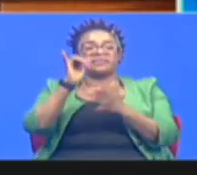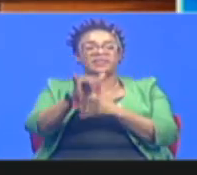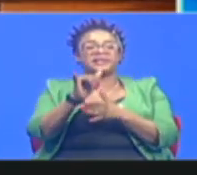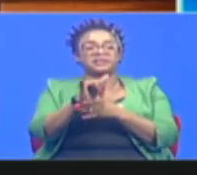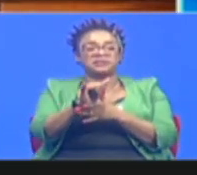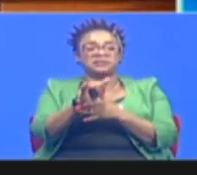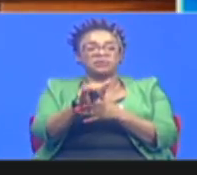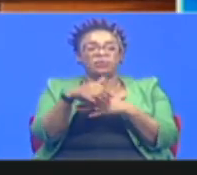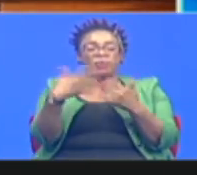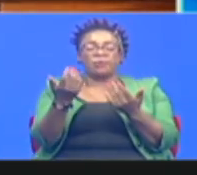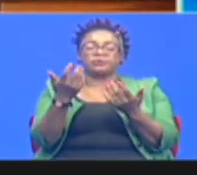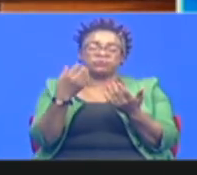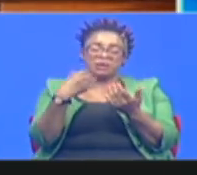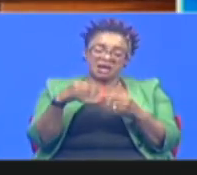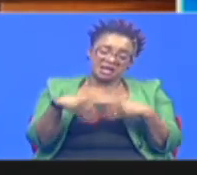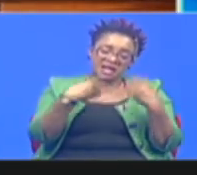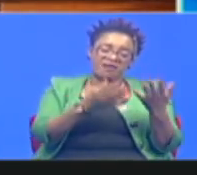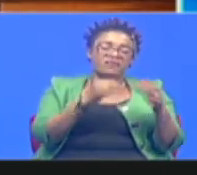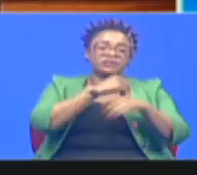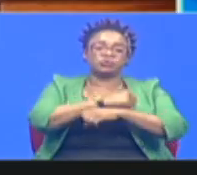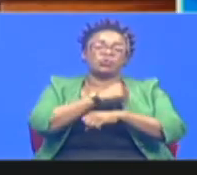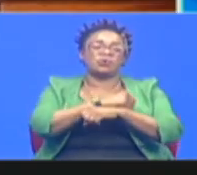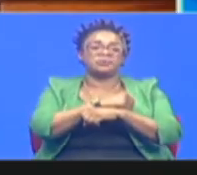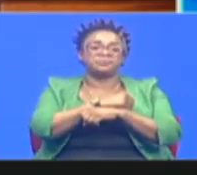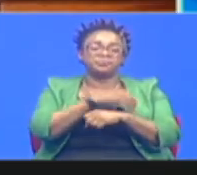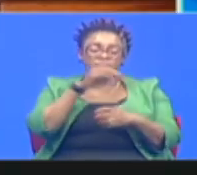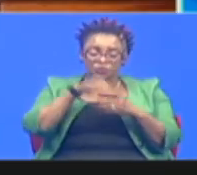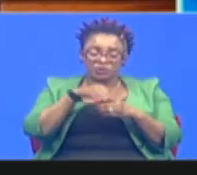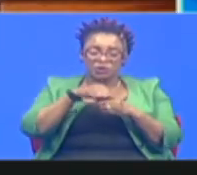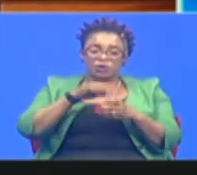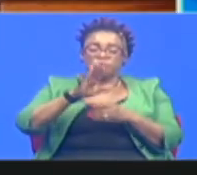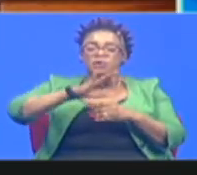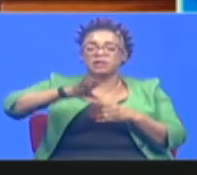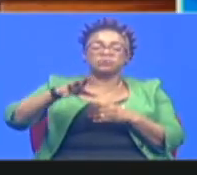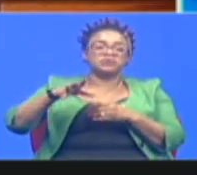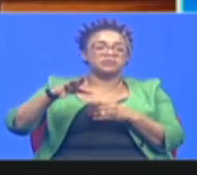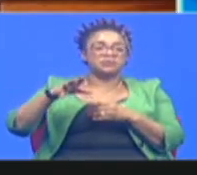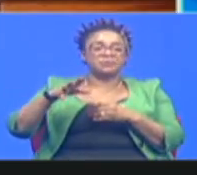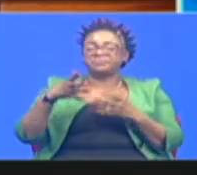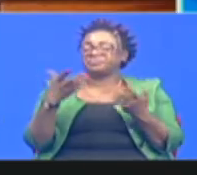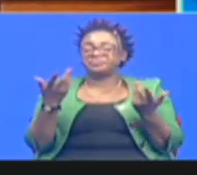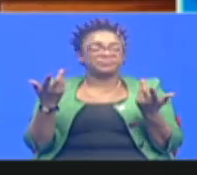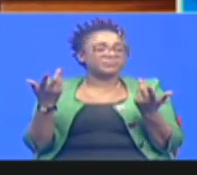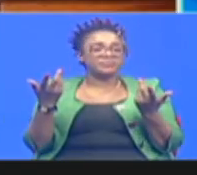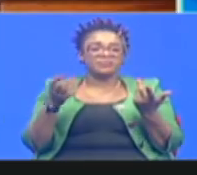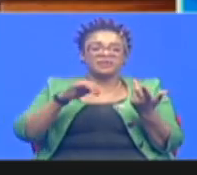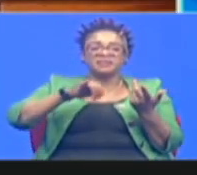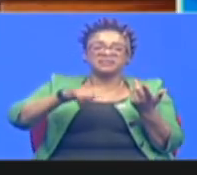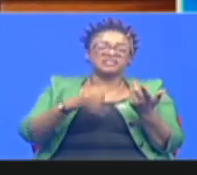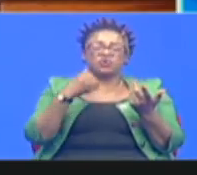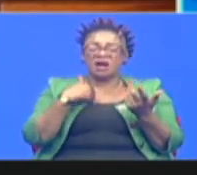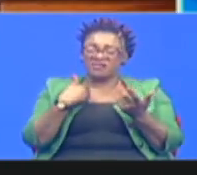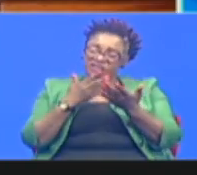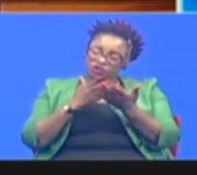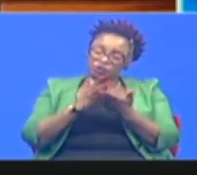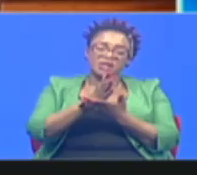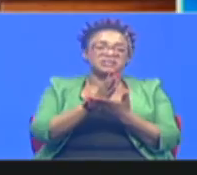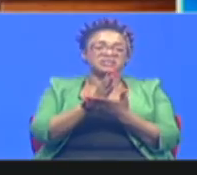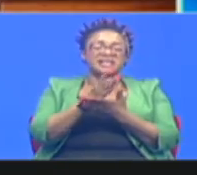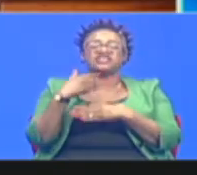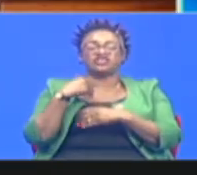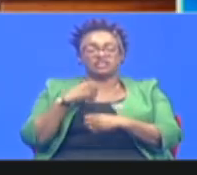equip a school within your county, just to buy some assurance and trust